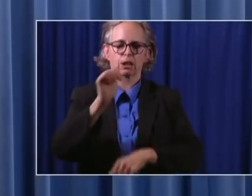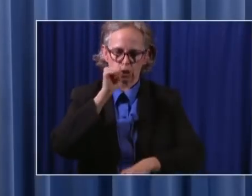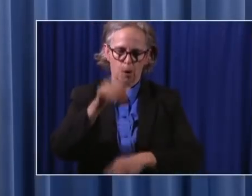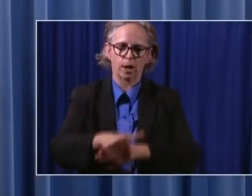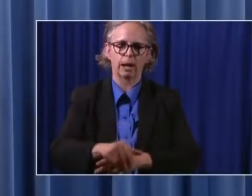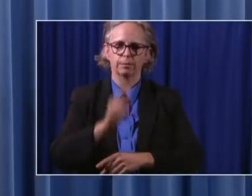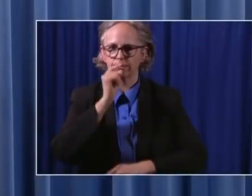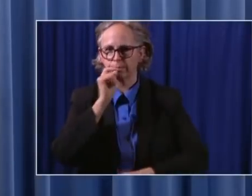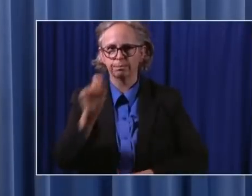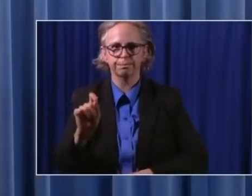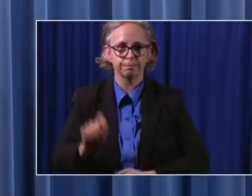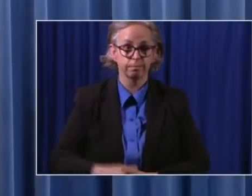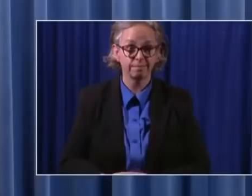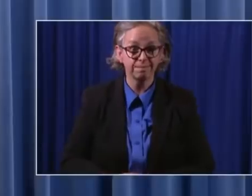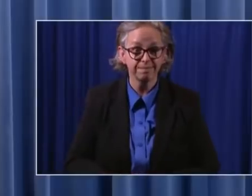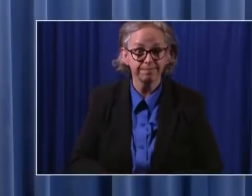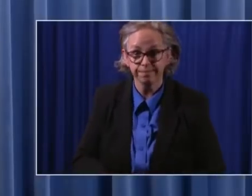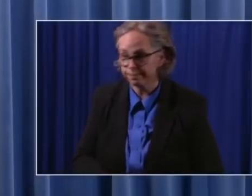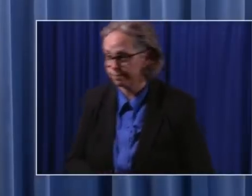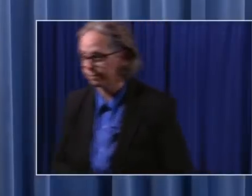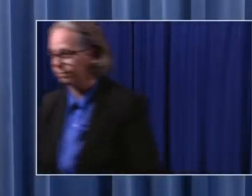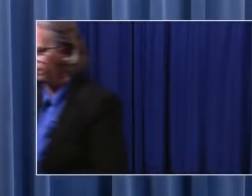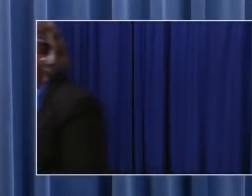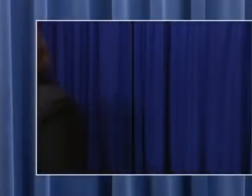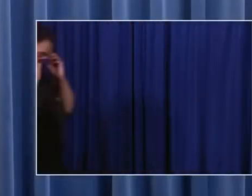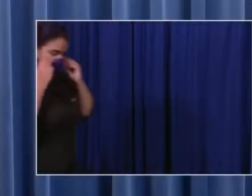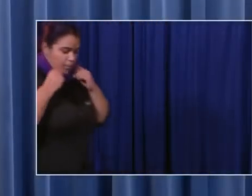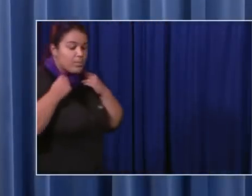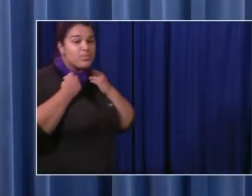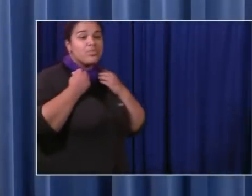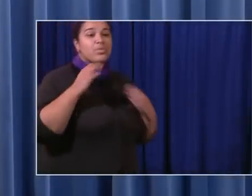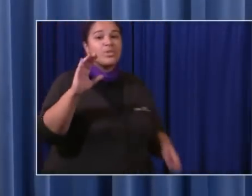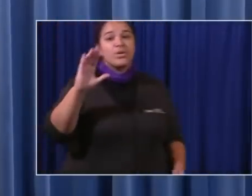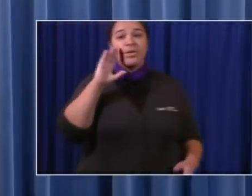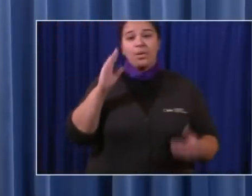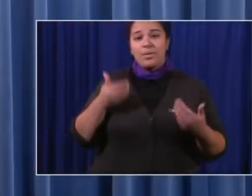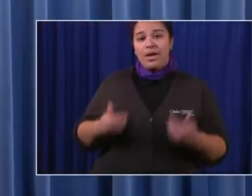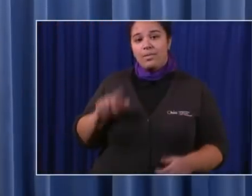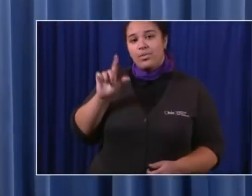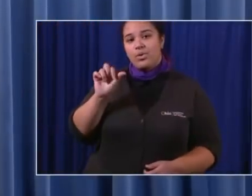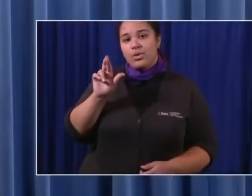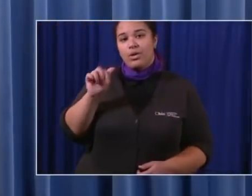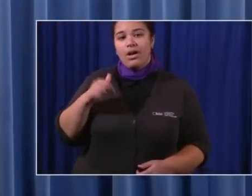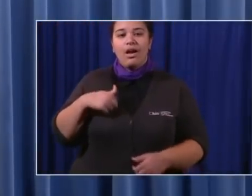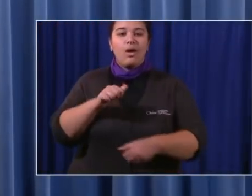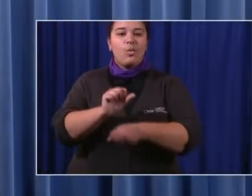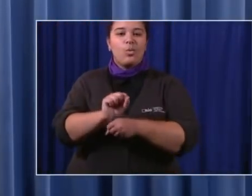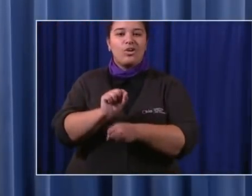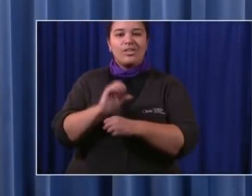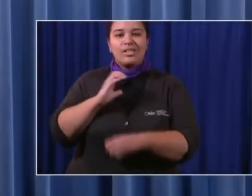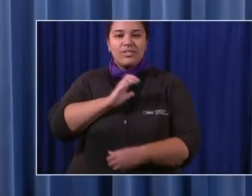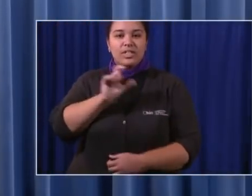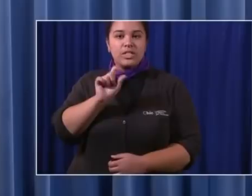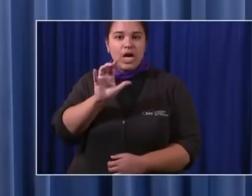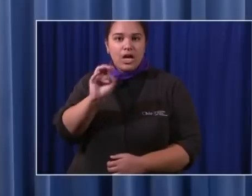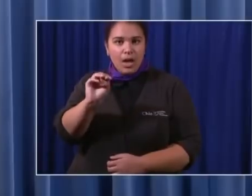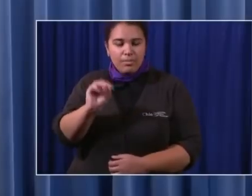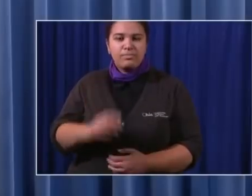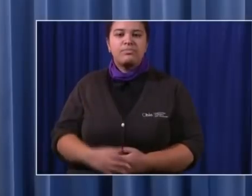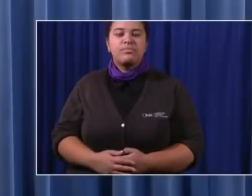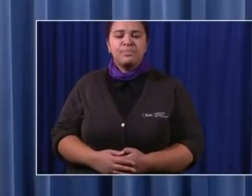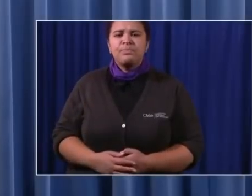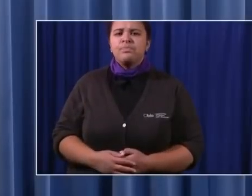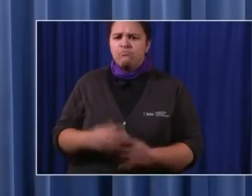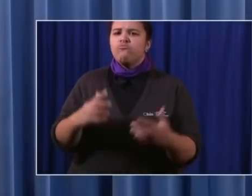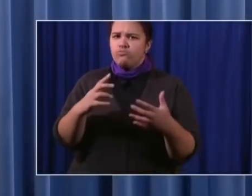this is Laura Hancock with Cleveland.com. You've talked a lot about counties needing to work hard to head off